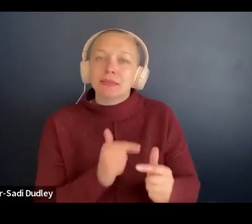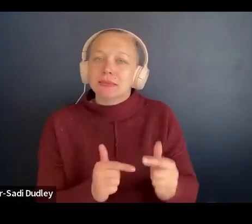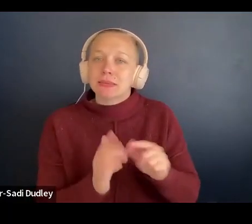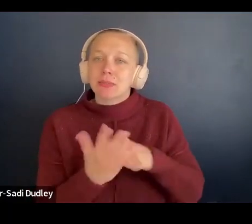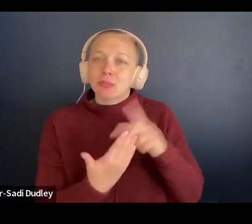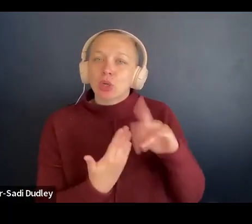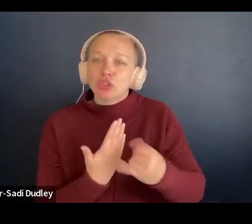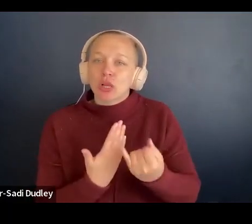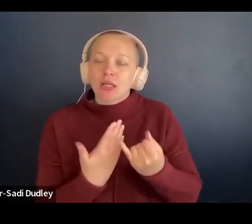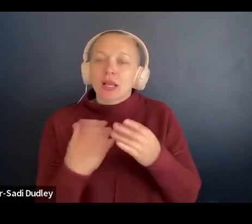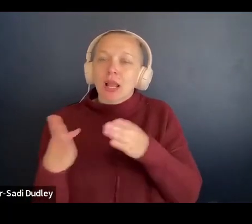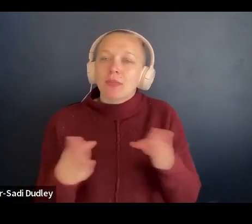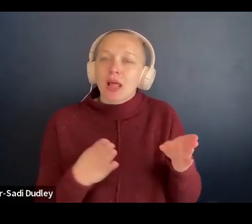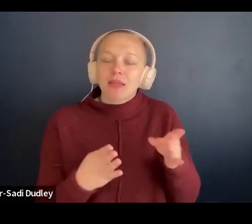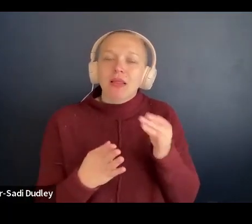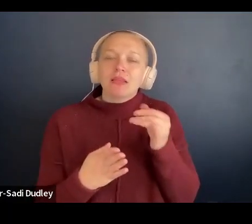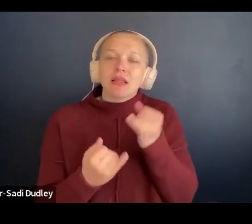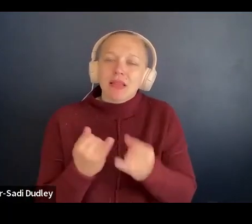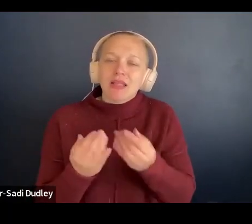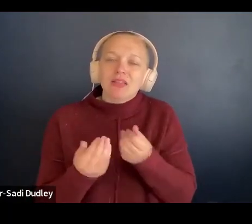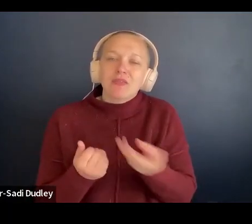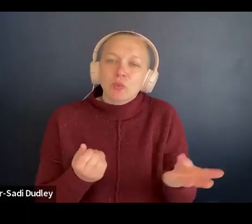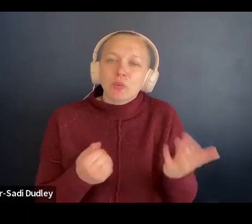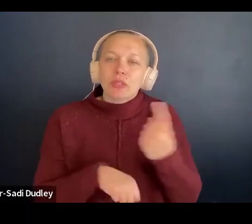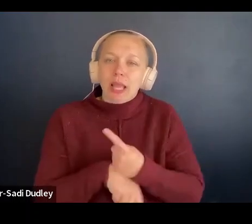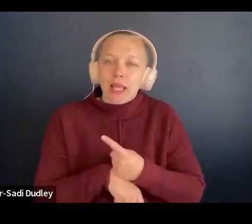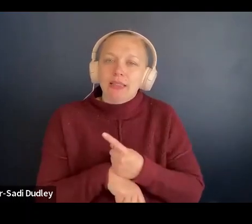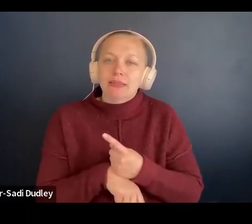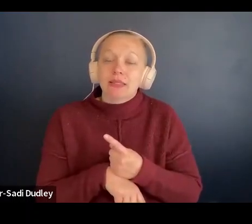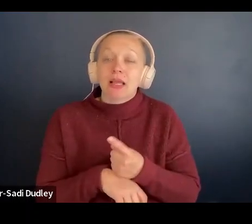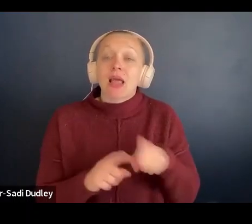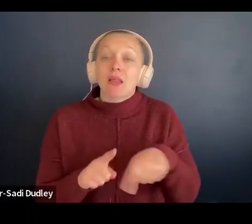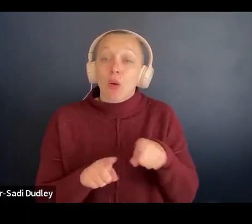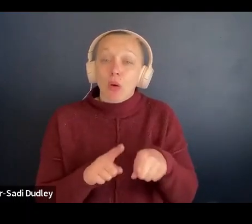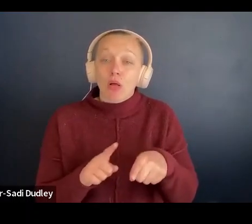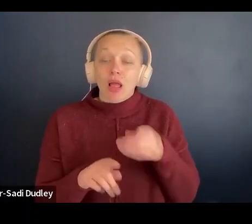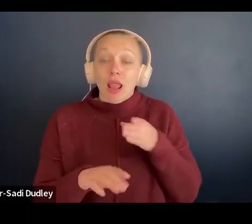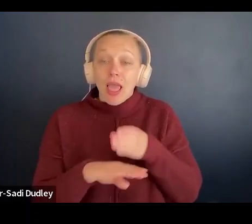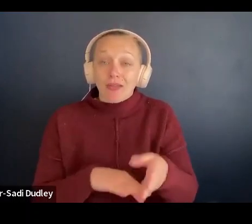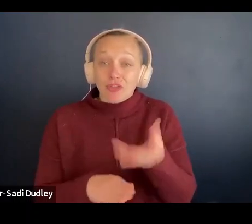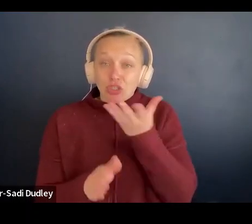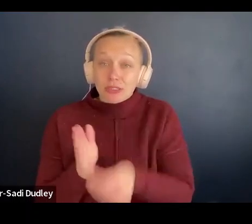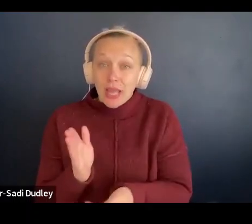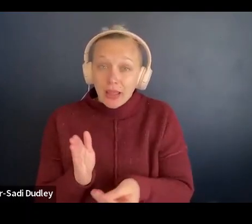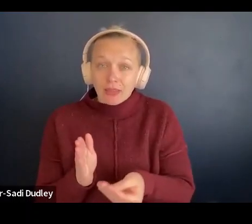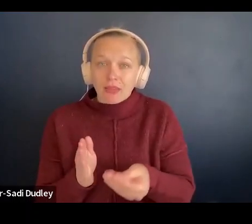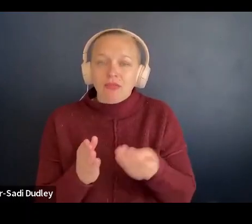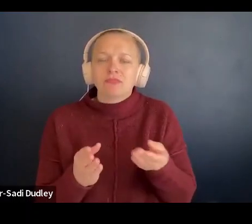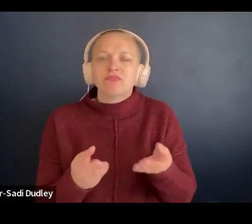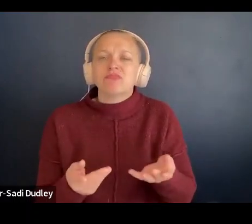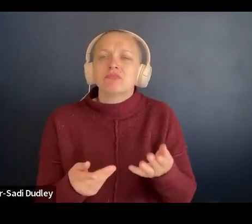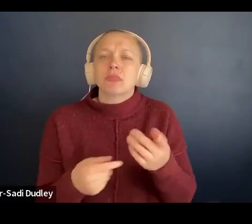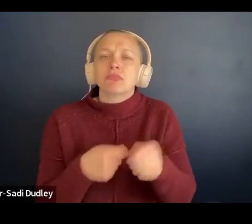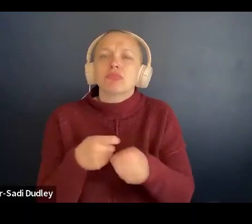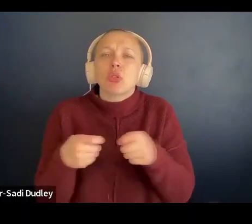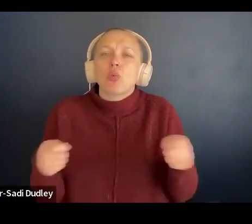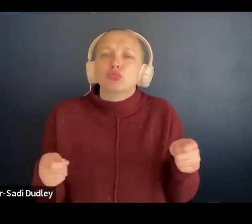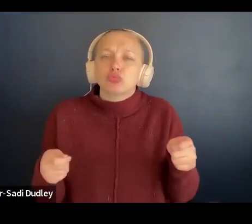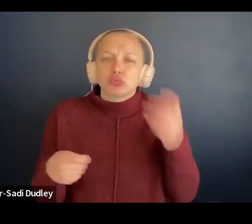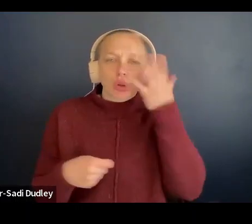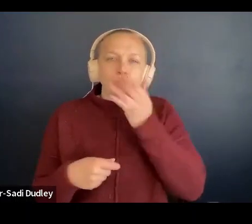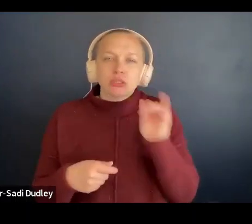on how the last days will unfold, and then offer assistance with closure after the death. So it's emotional, spiritual, and pragmatic